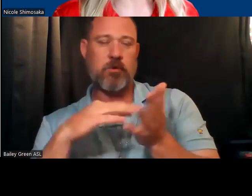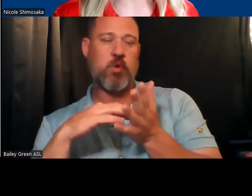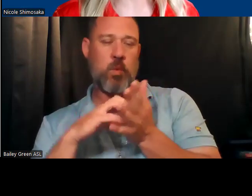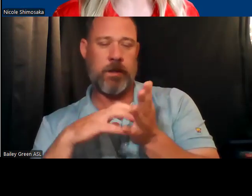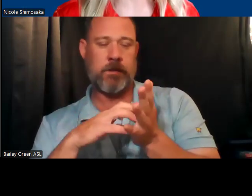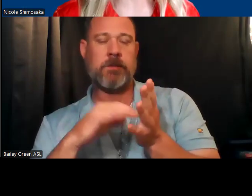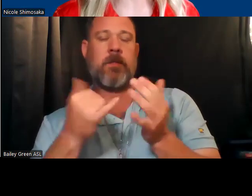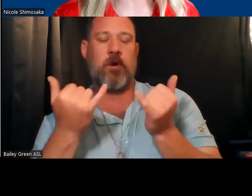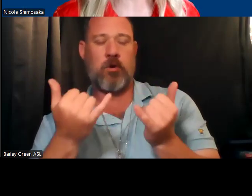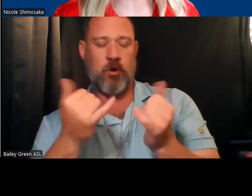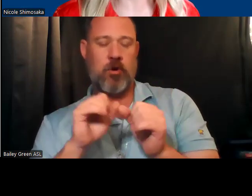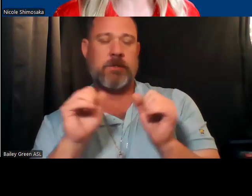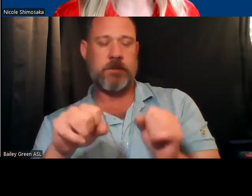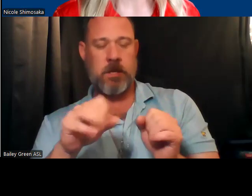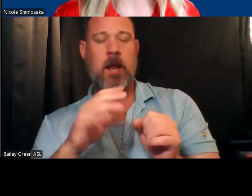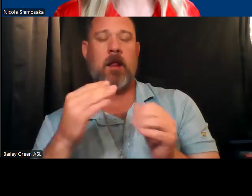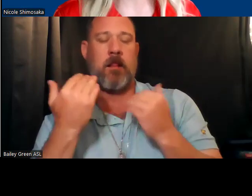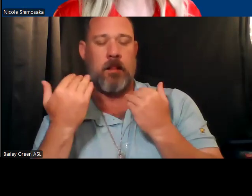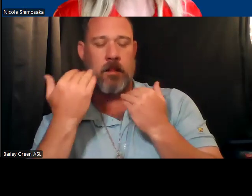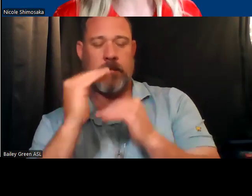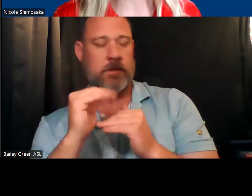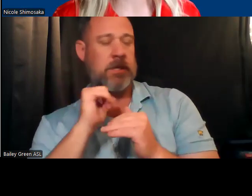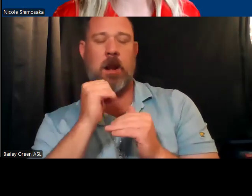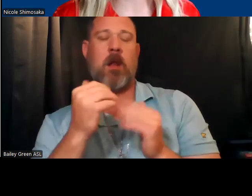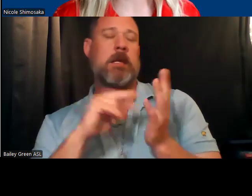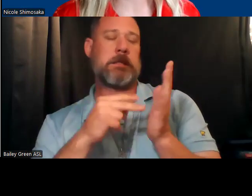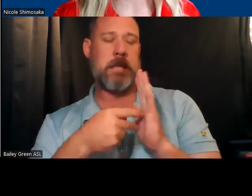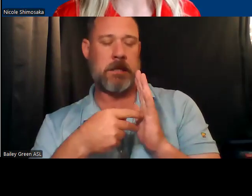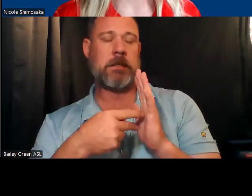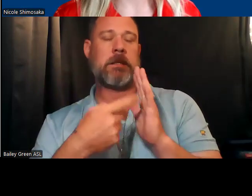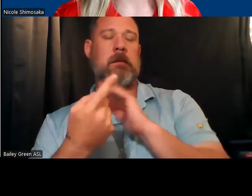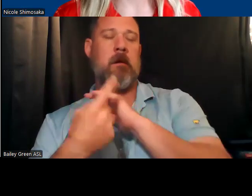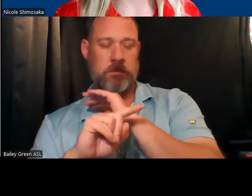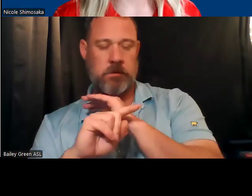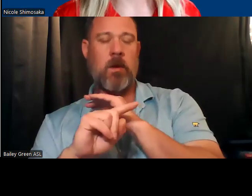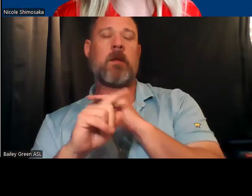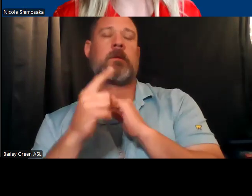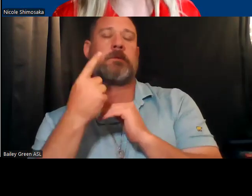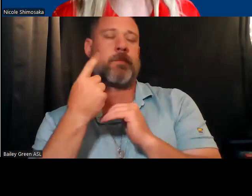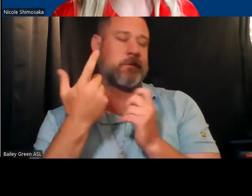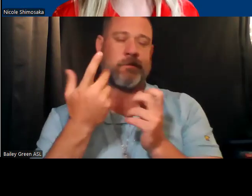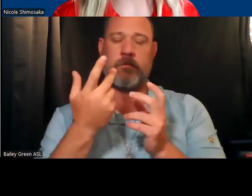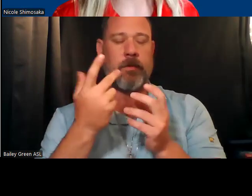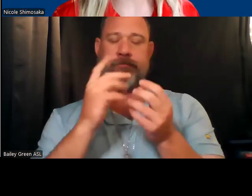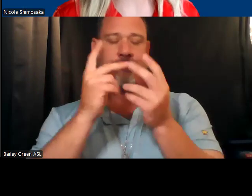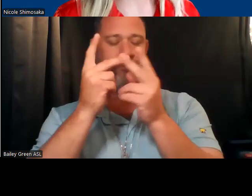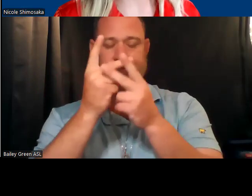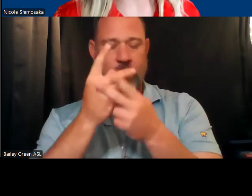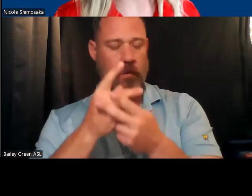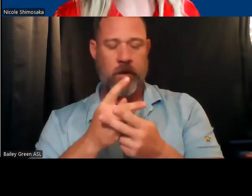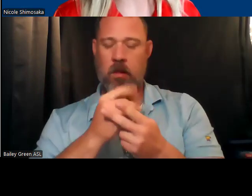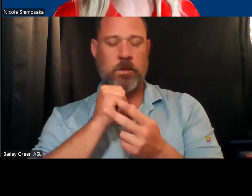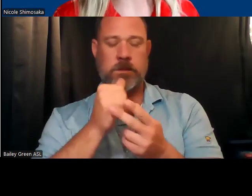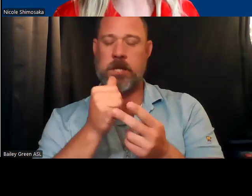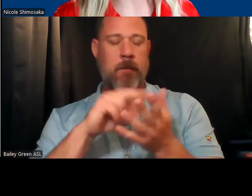current formula and limitations, unintended consequences, because the formula wasn't meant to